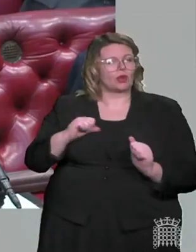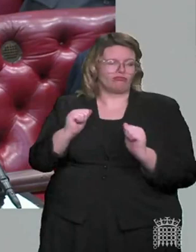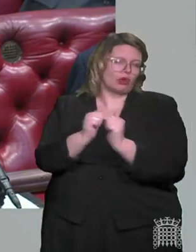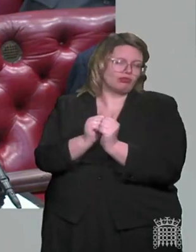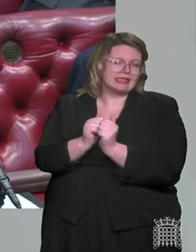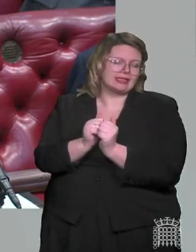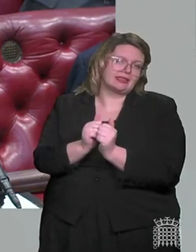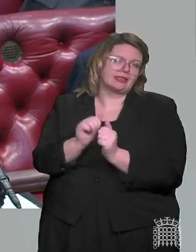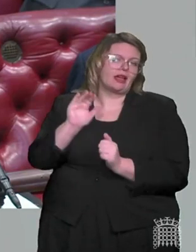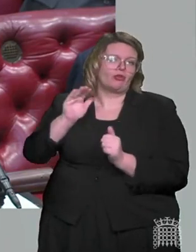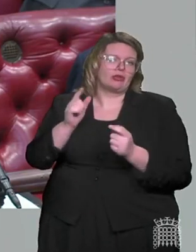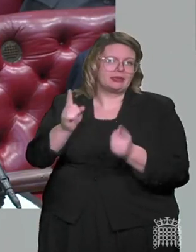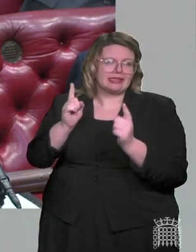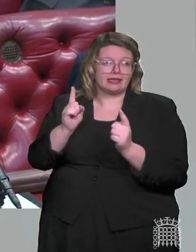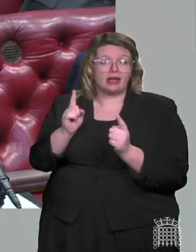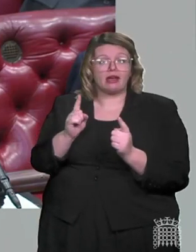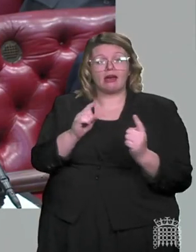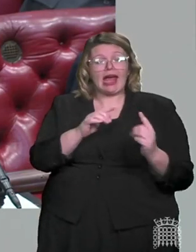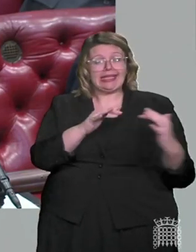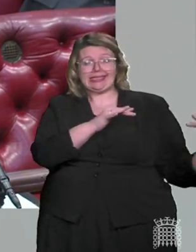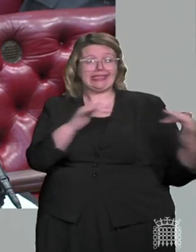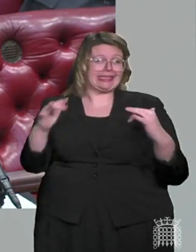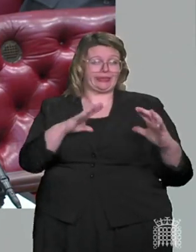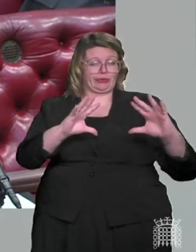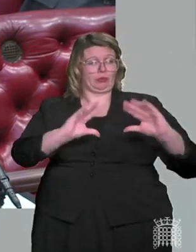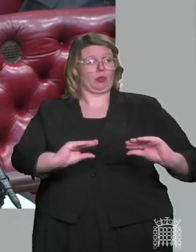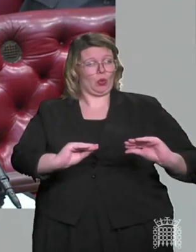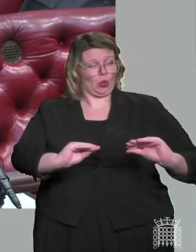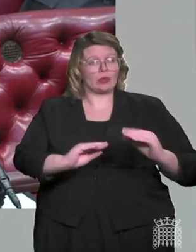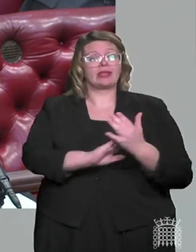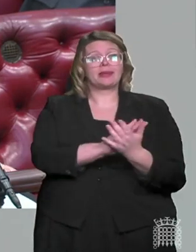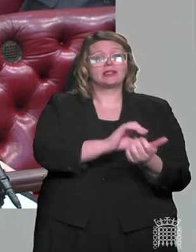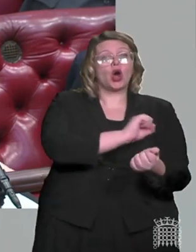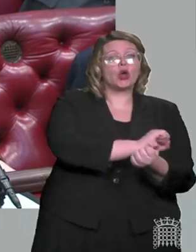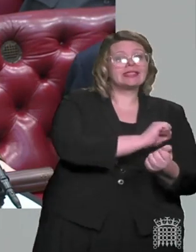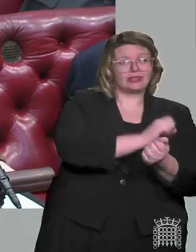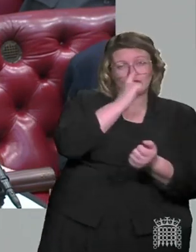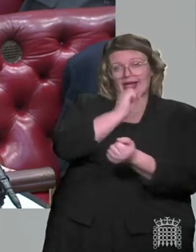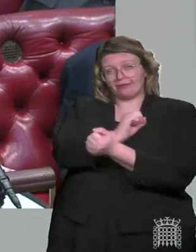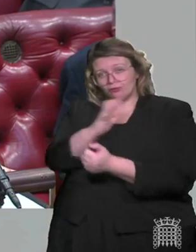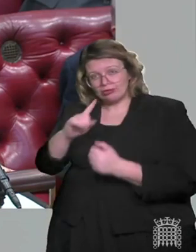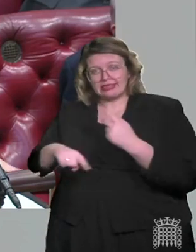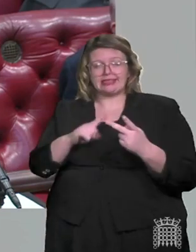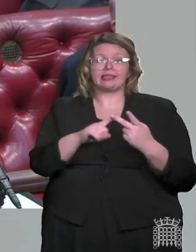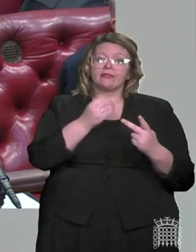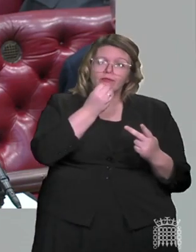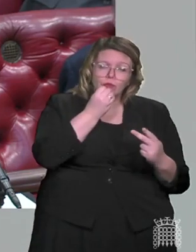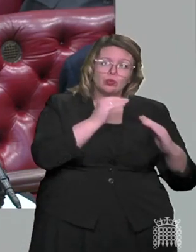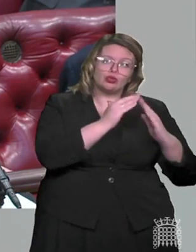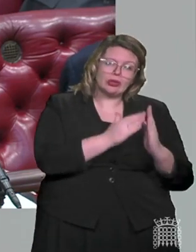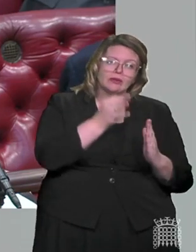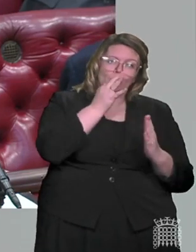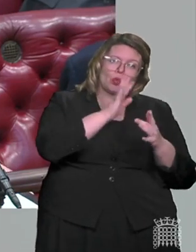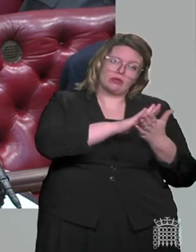pause in fighting to ensure we can get aid in, the remaining hostages out, and create room for a long-term sustainable